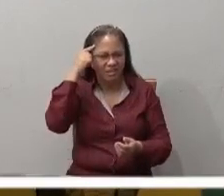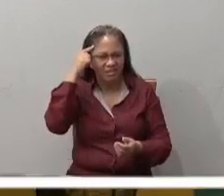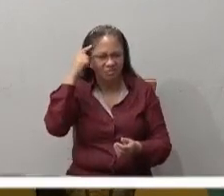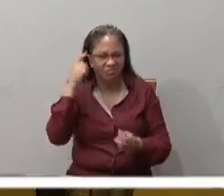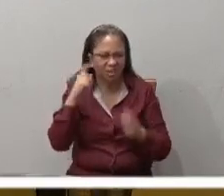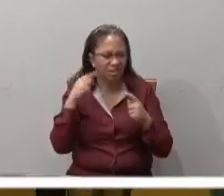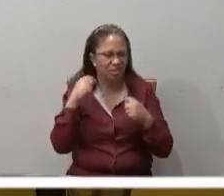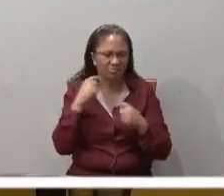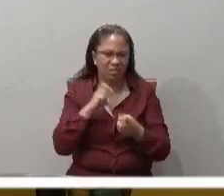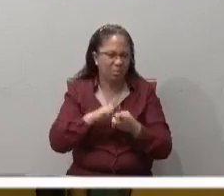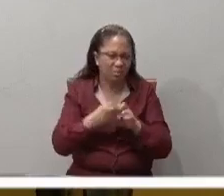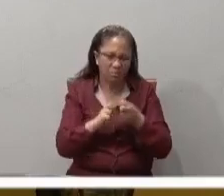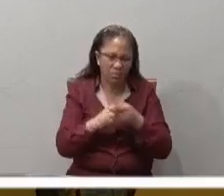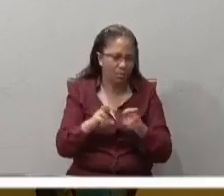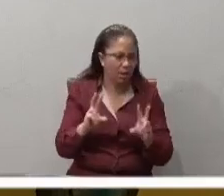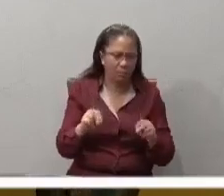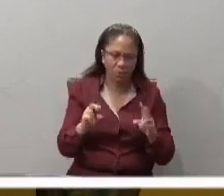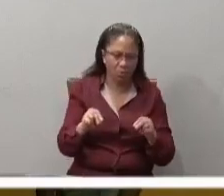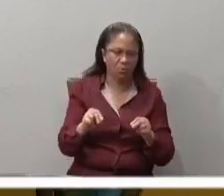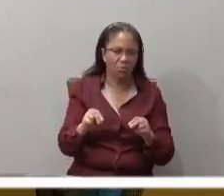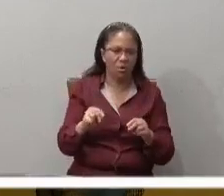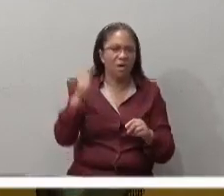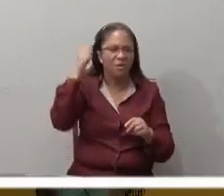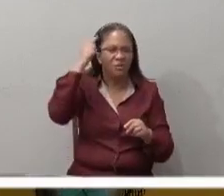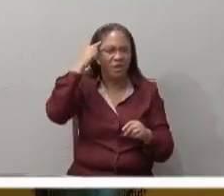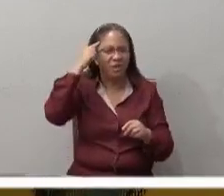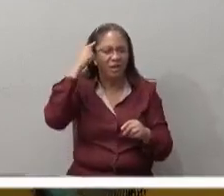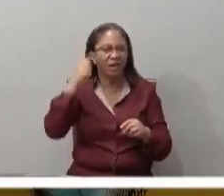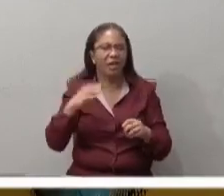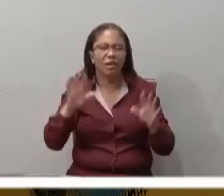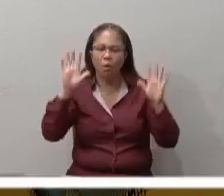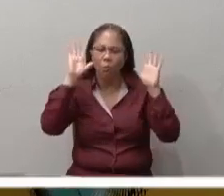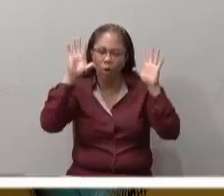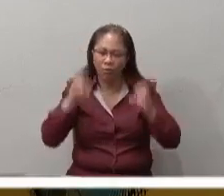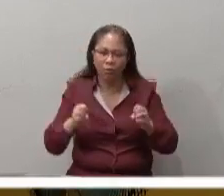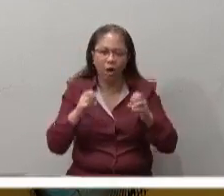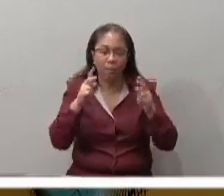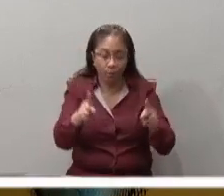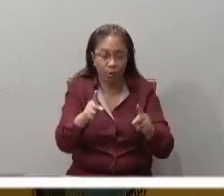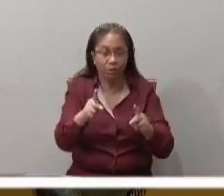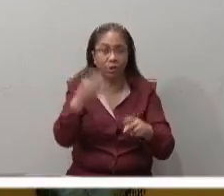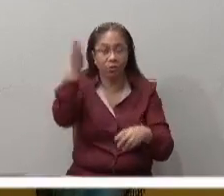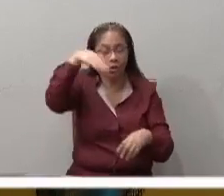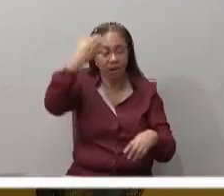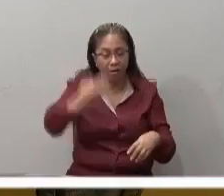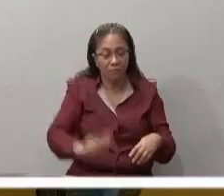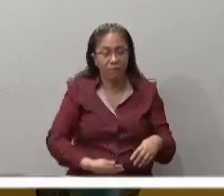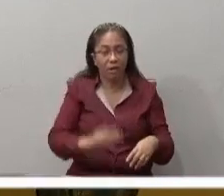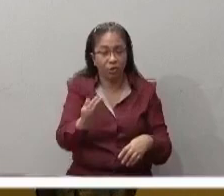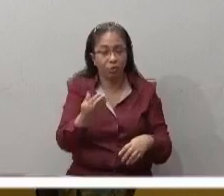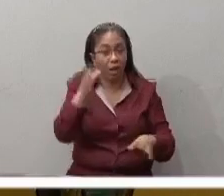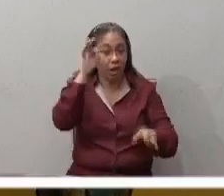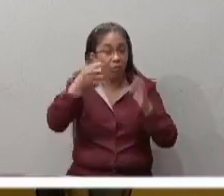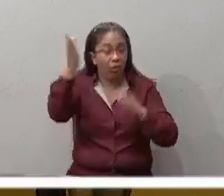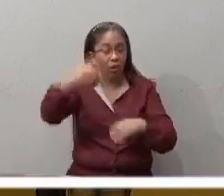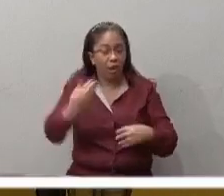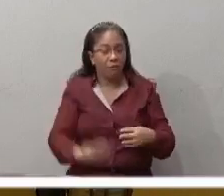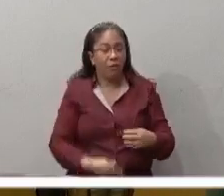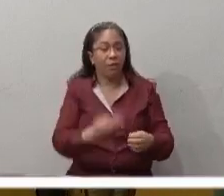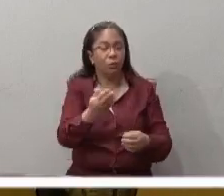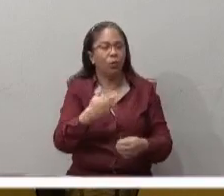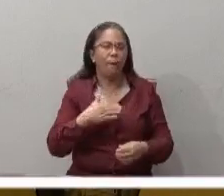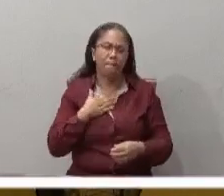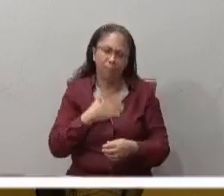honor and a privilege that you have been given, that you have been invited. And if you receive that invitation, brothers and sisters,